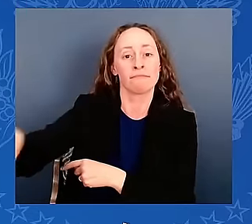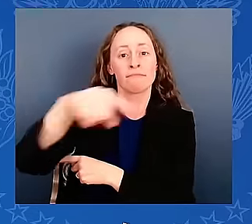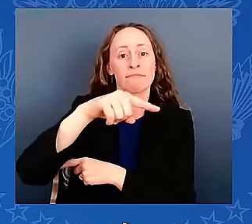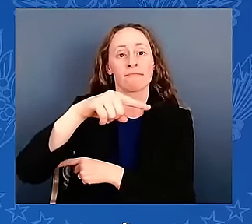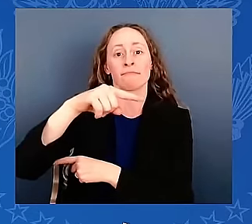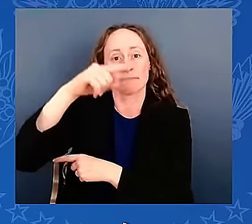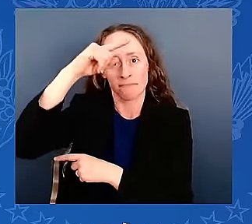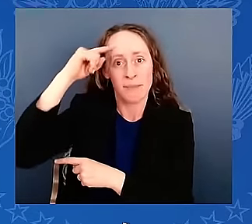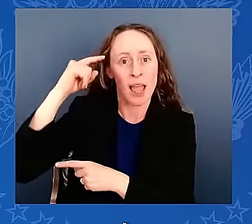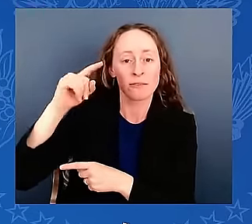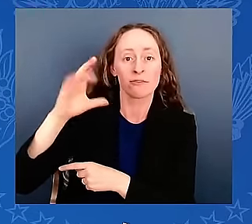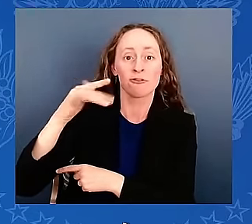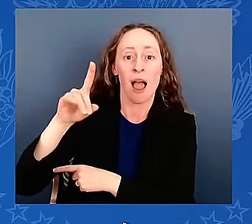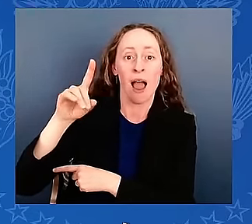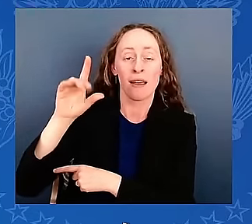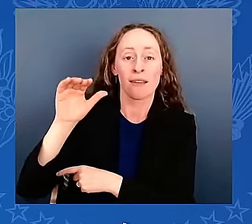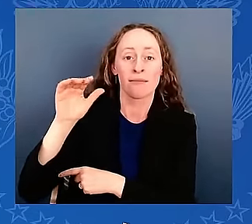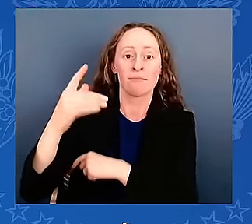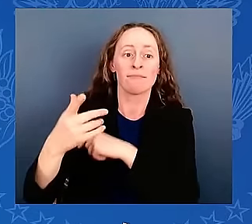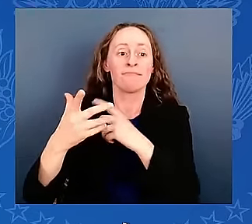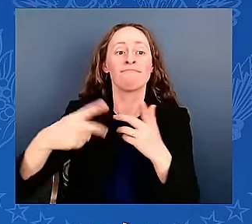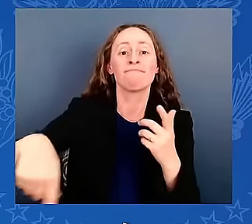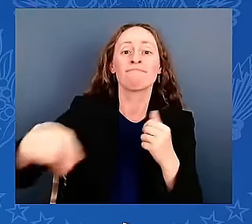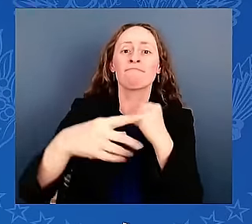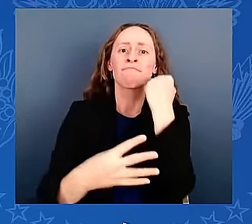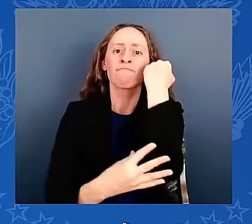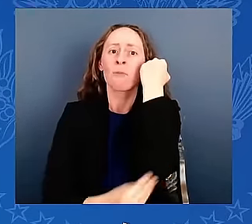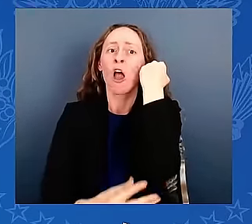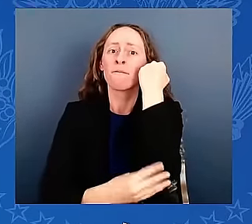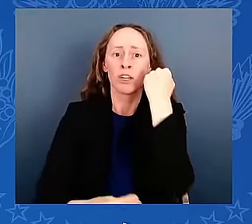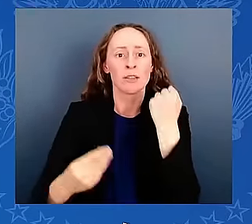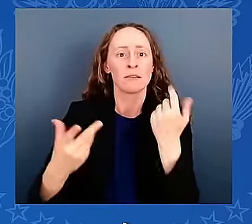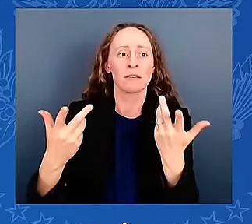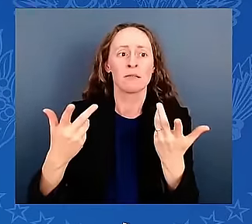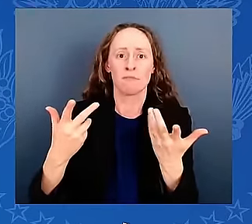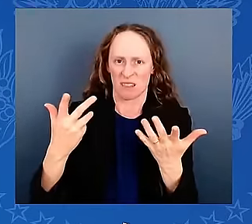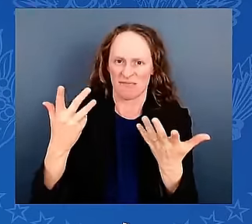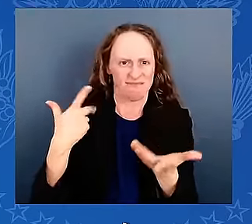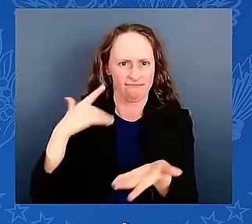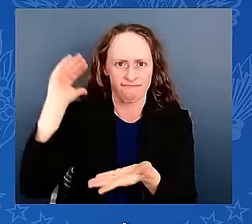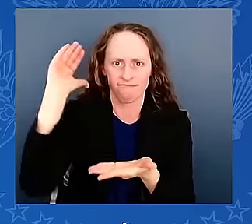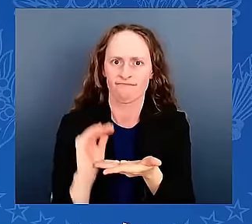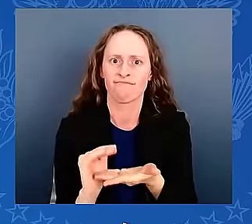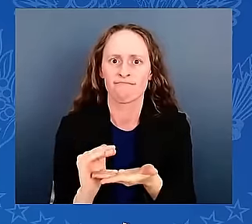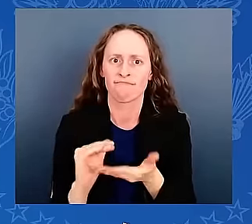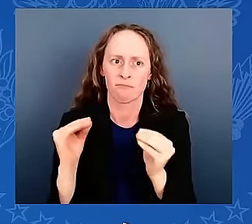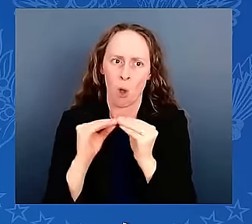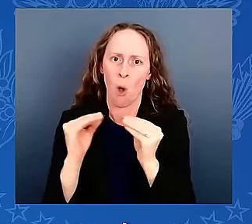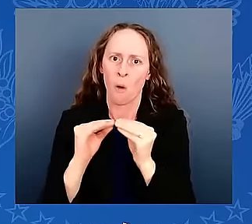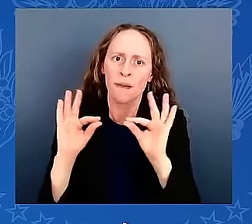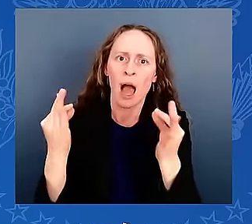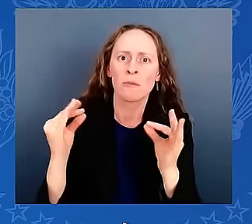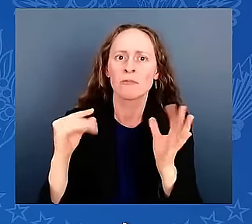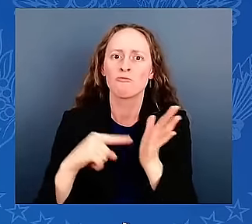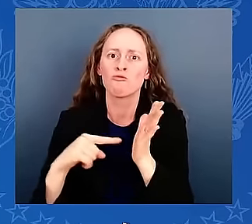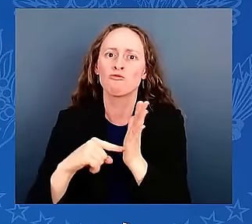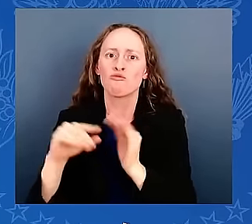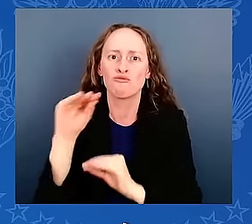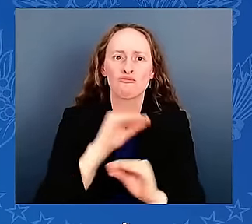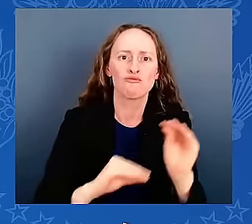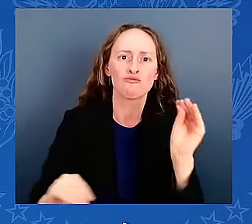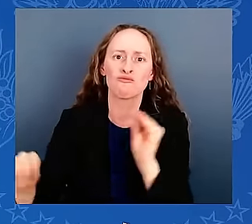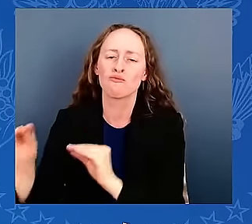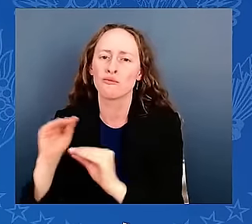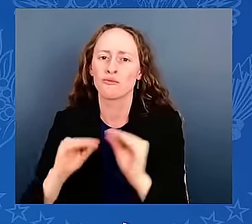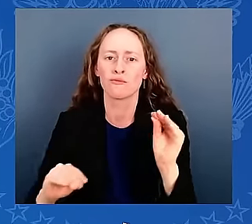And what are we finally getting through to people? My economic policy grows the economy when we spend money. Grows it.